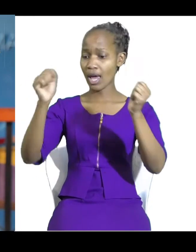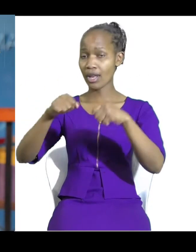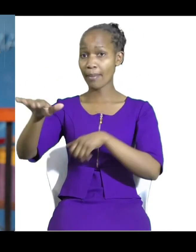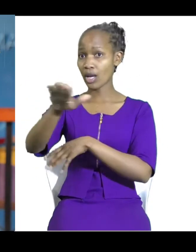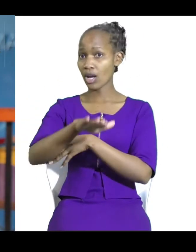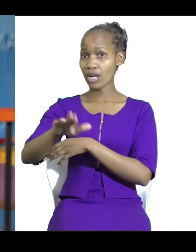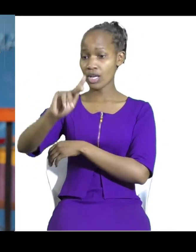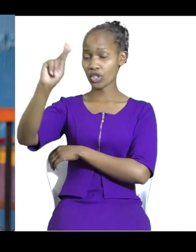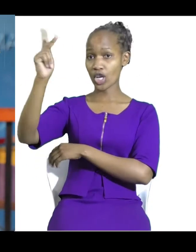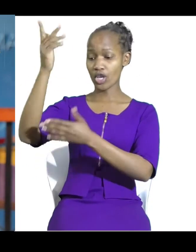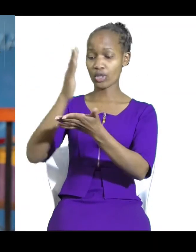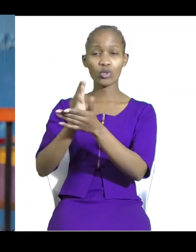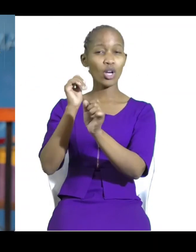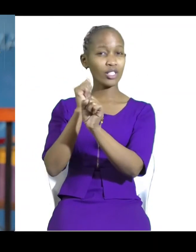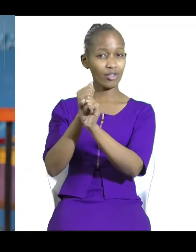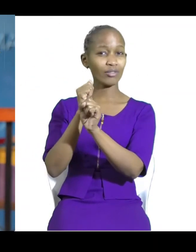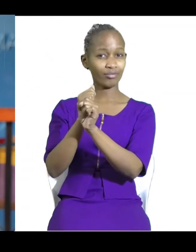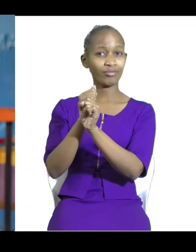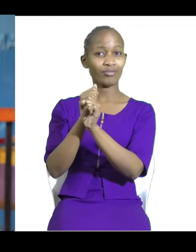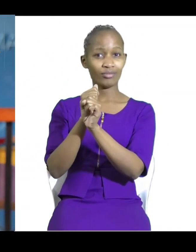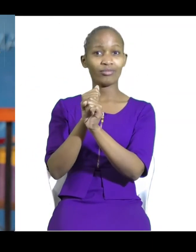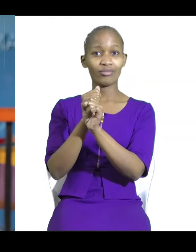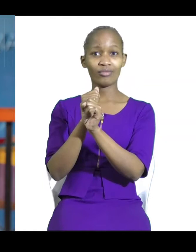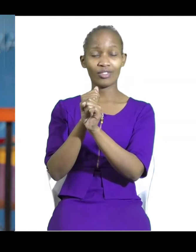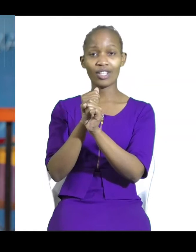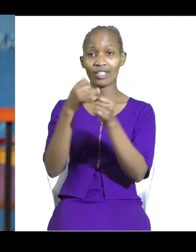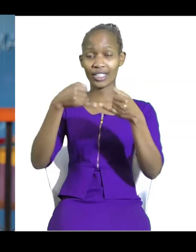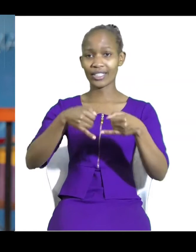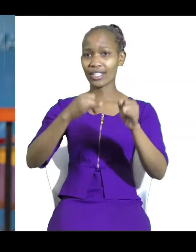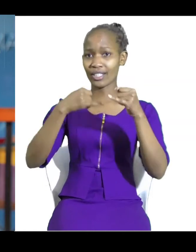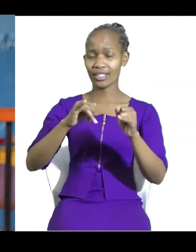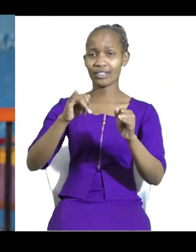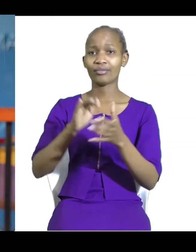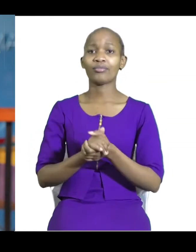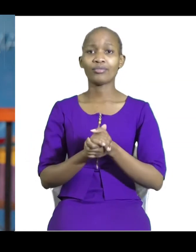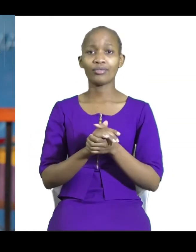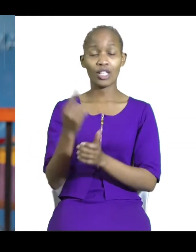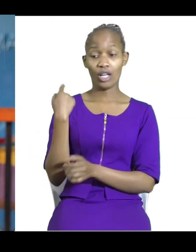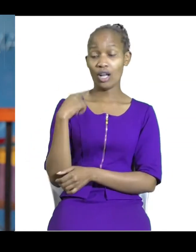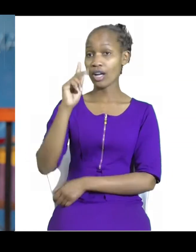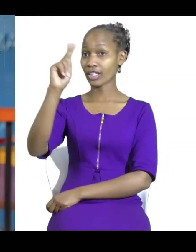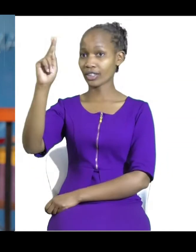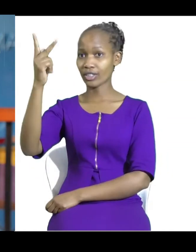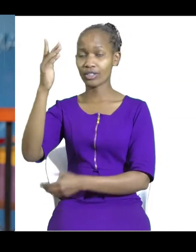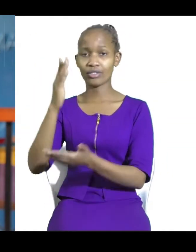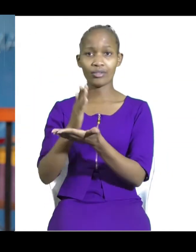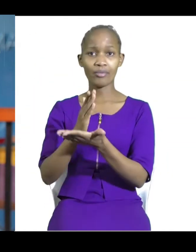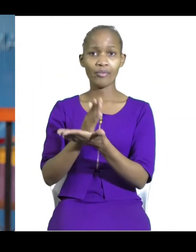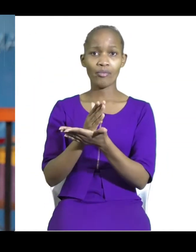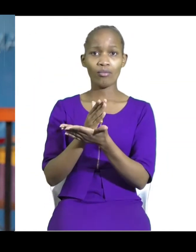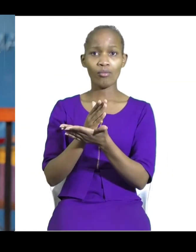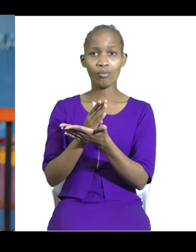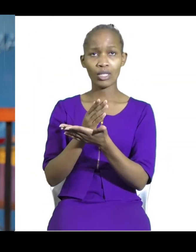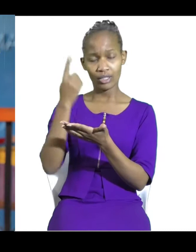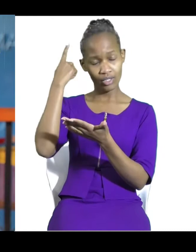an enabling environment, Kenya has undertaken great strides in that aspect. Number one, Kenya is a signatory